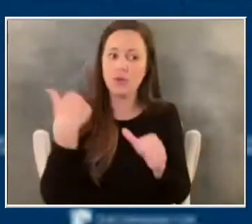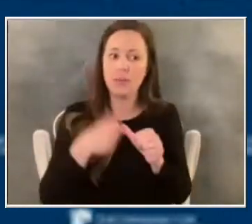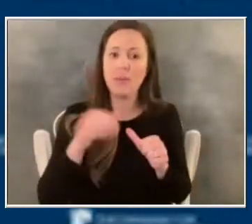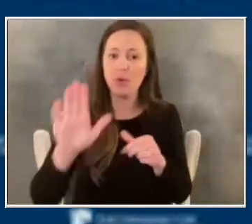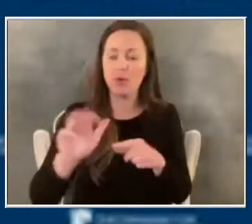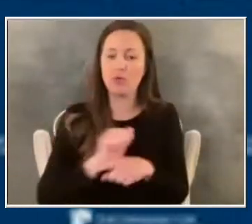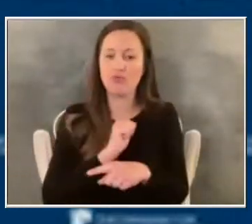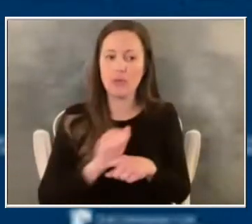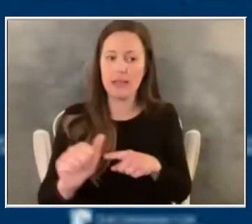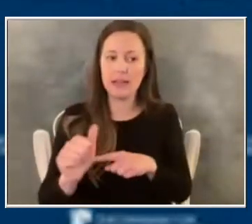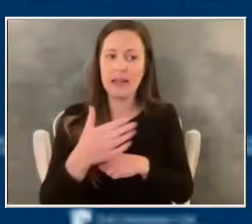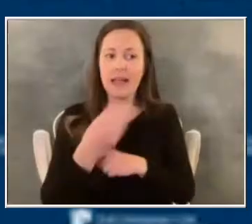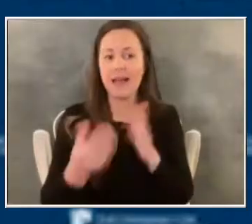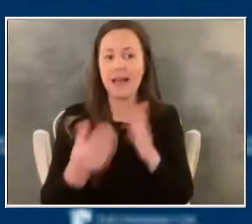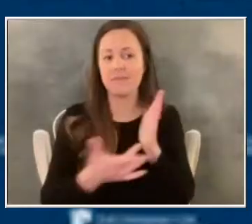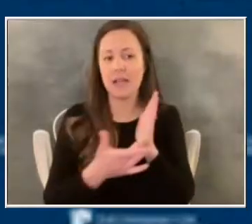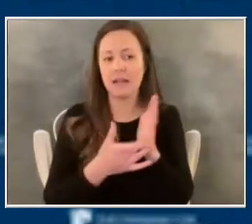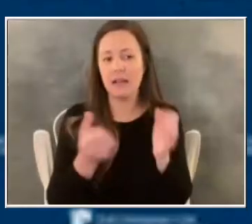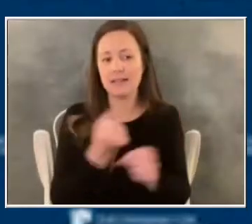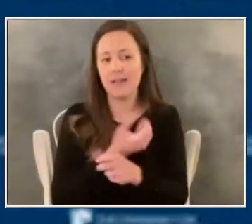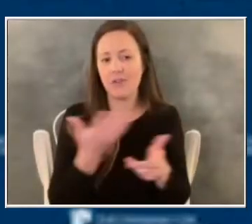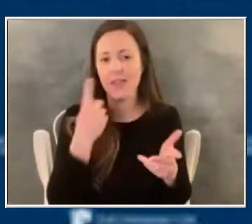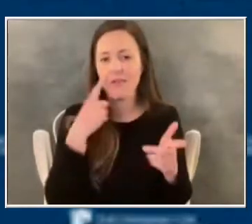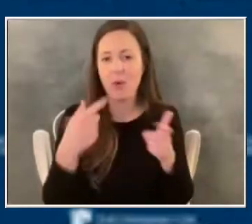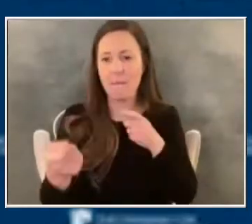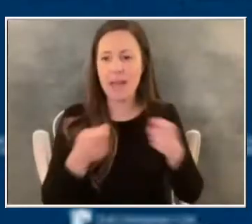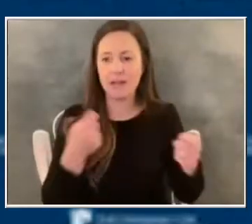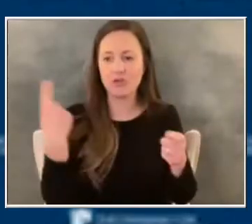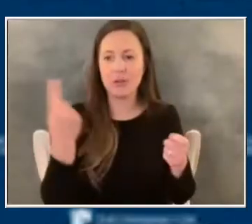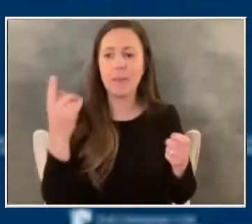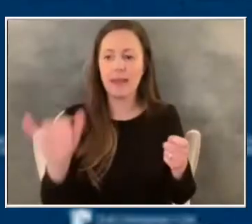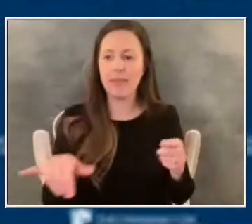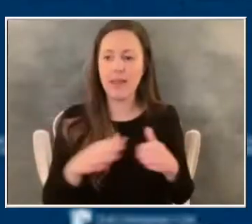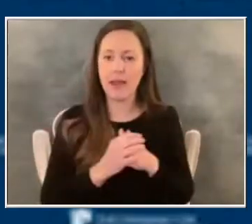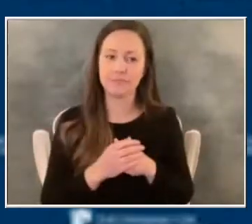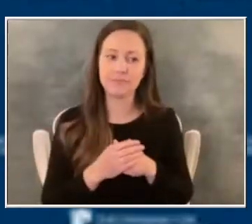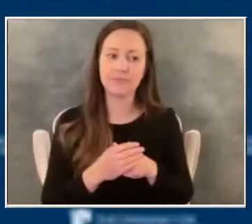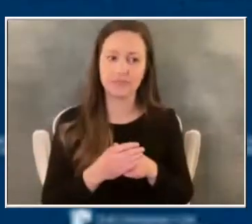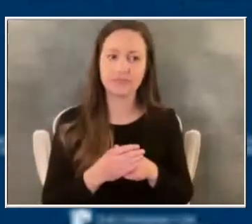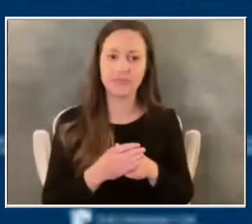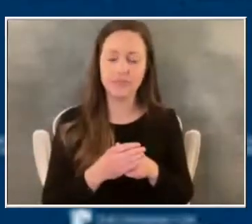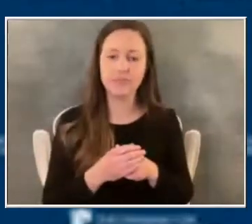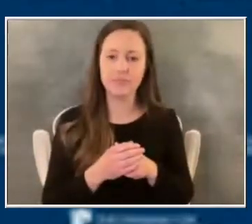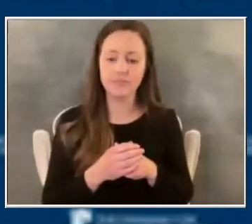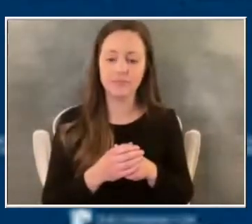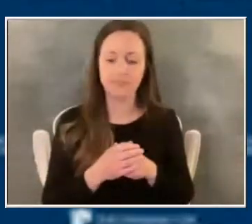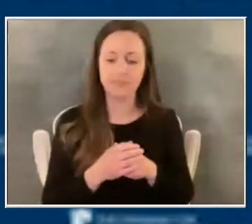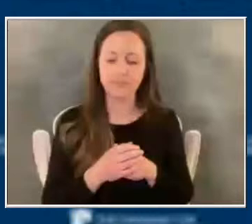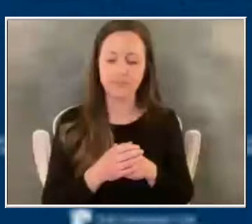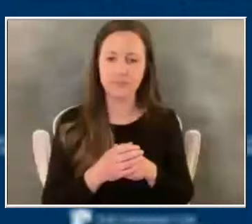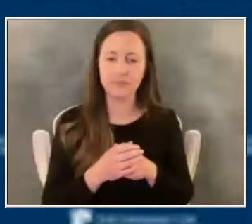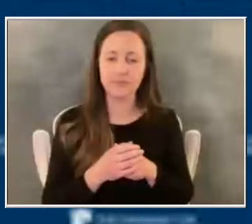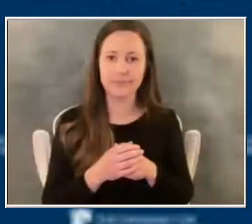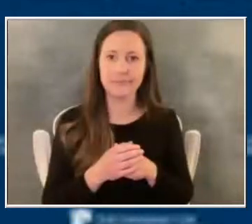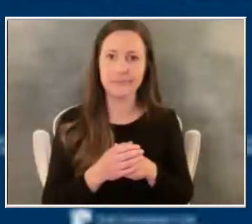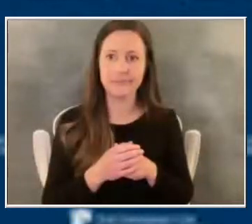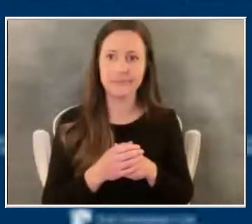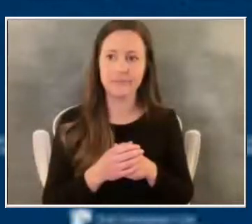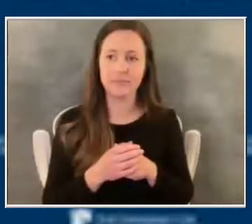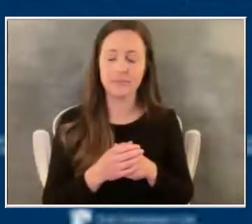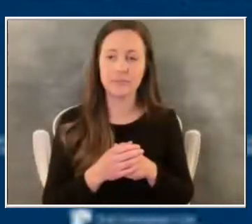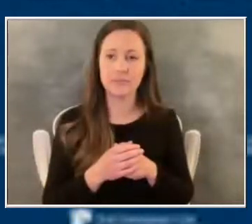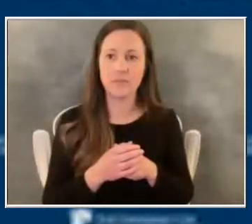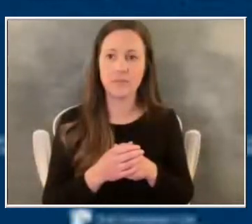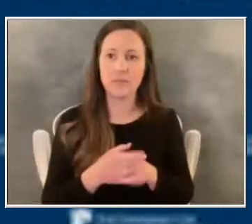training and the techniques in managing something like these precipitous deliveries and whatnot. And so